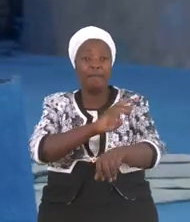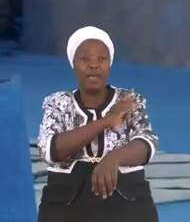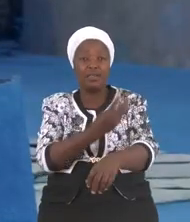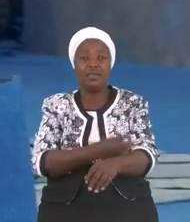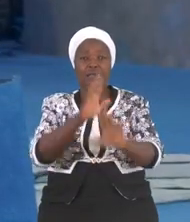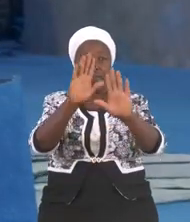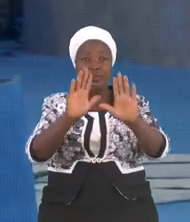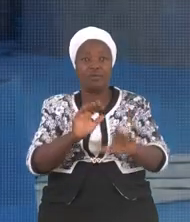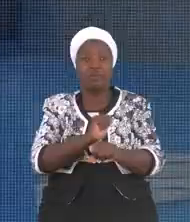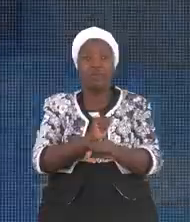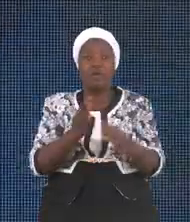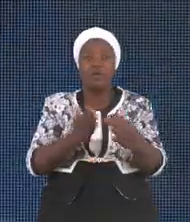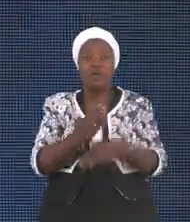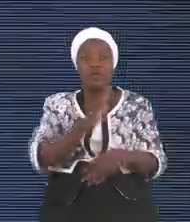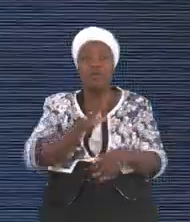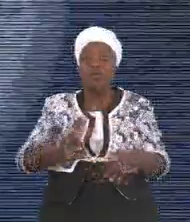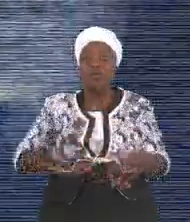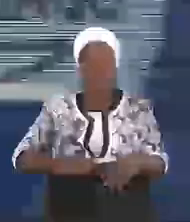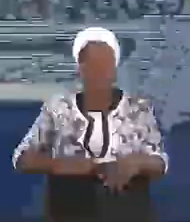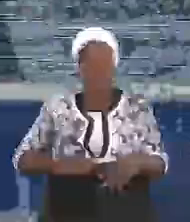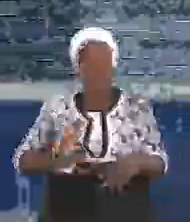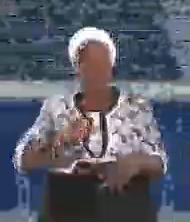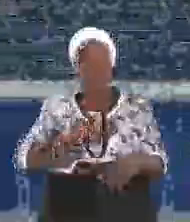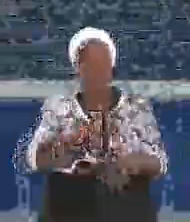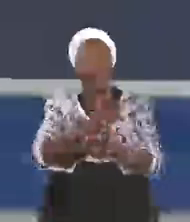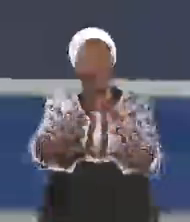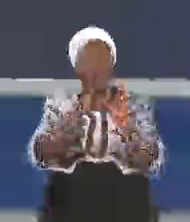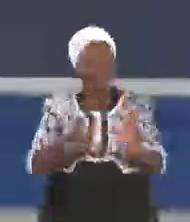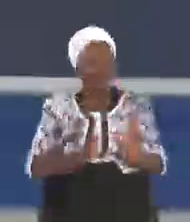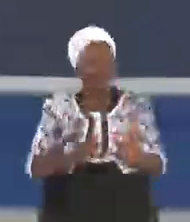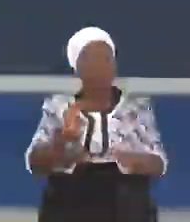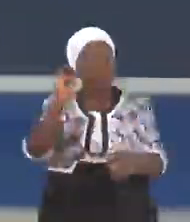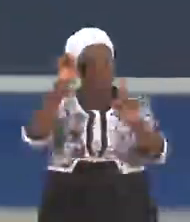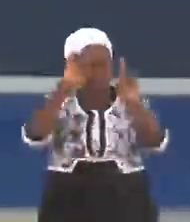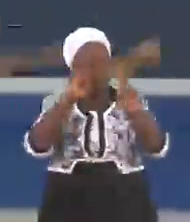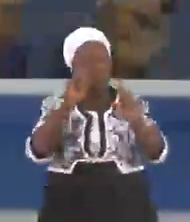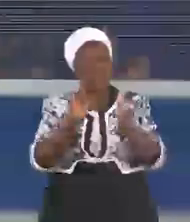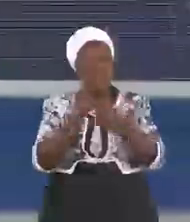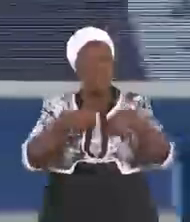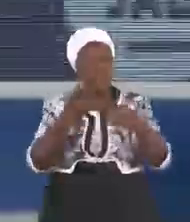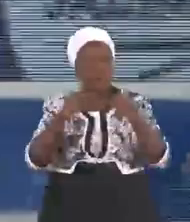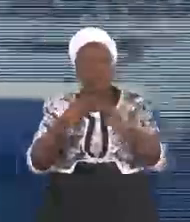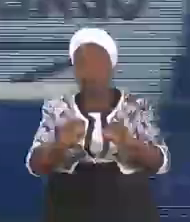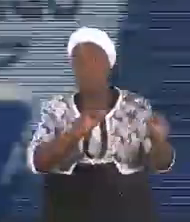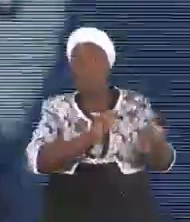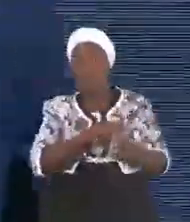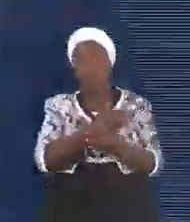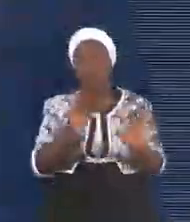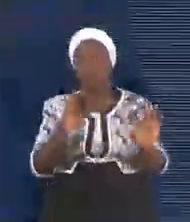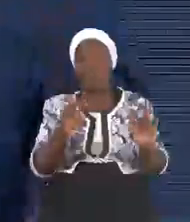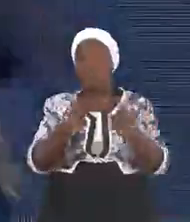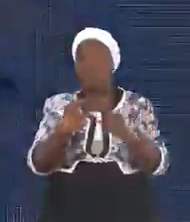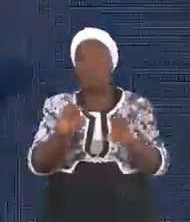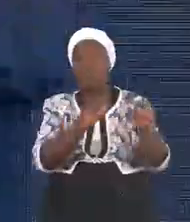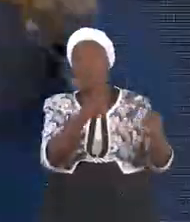through Christ, our liberator, is the one that has come to set us free, to set you